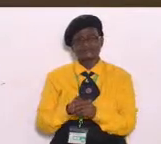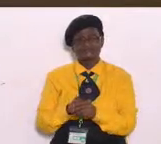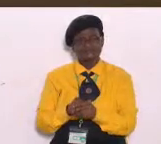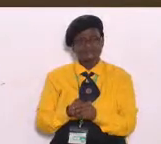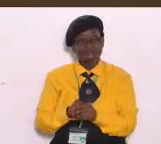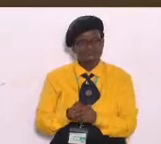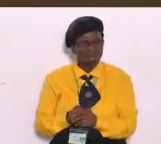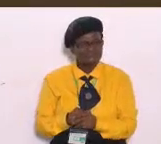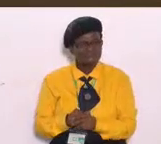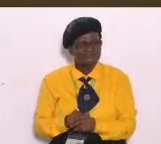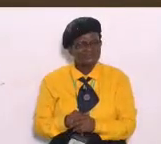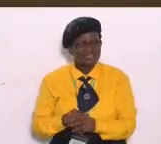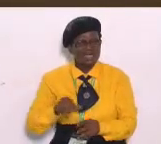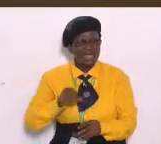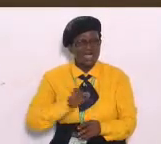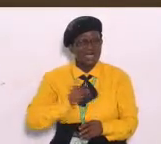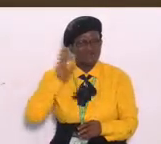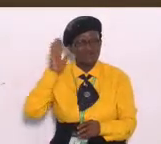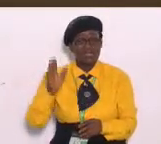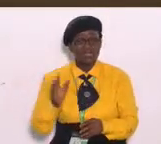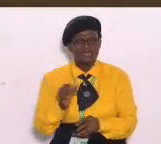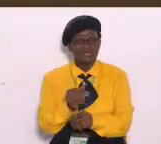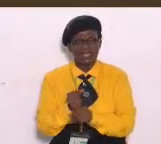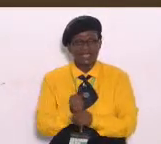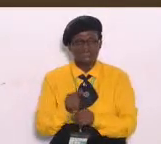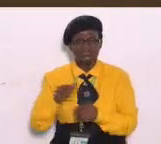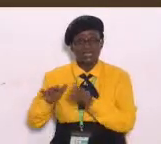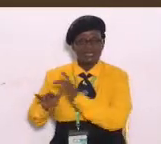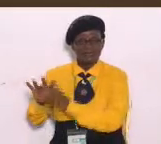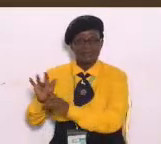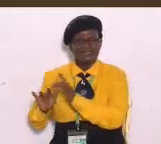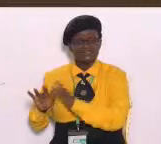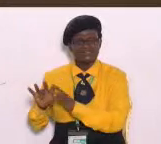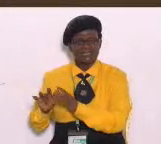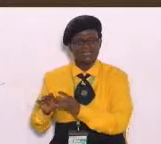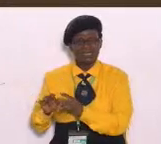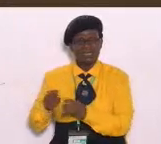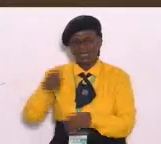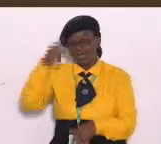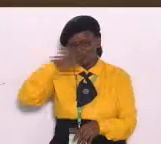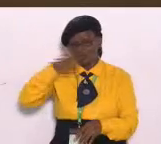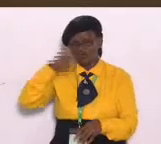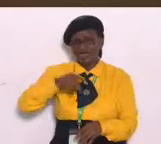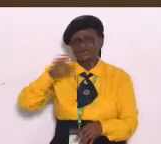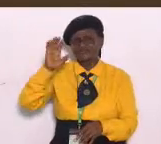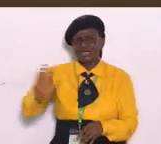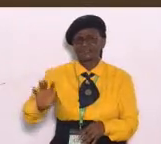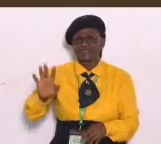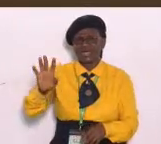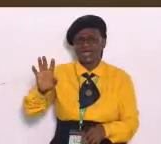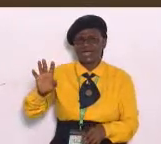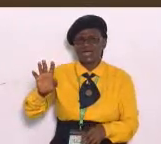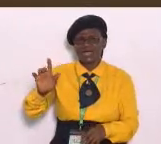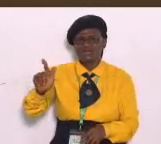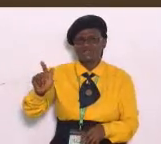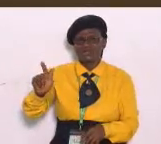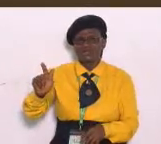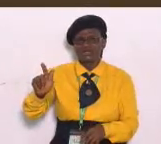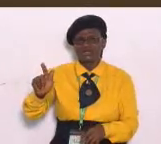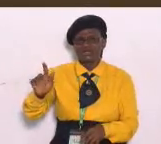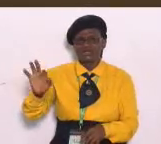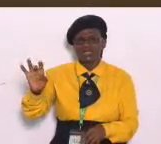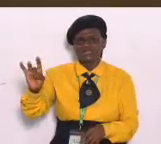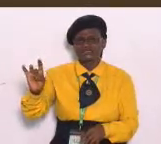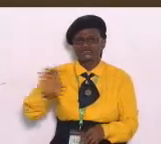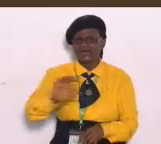How do I obtain mercy? Proverbs chapter 28, verse 13. Proverbs chapter